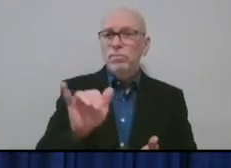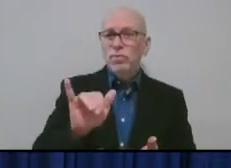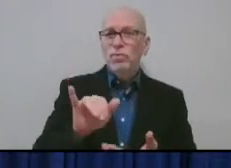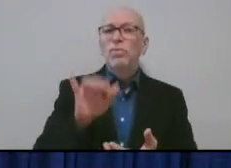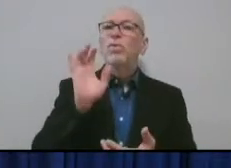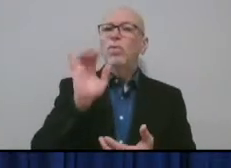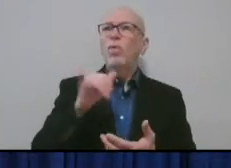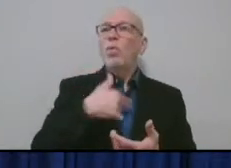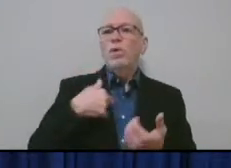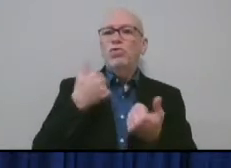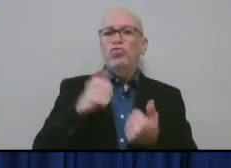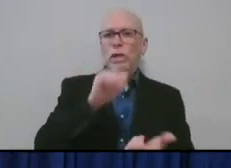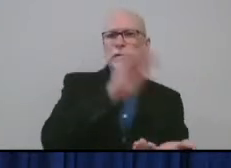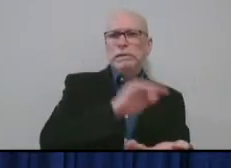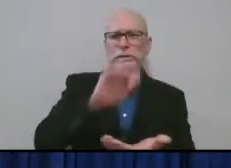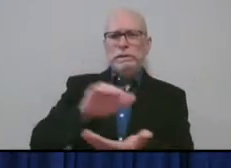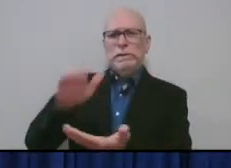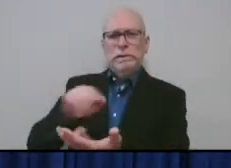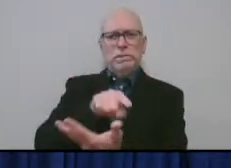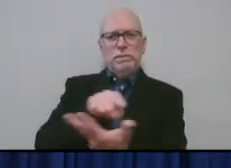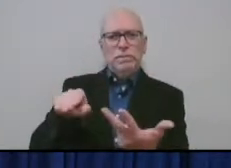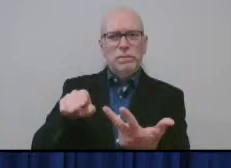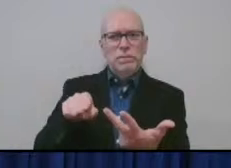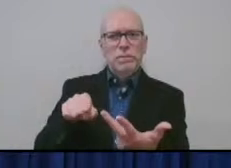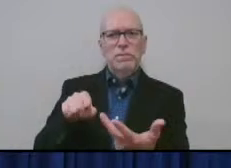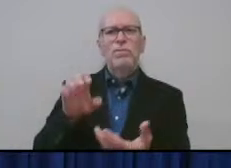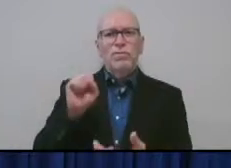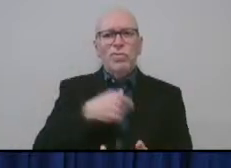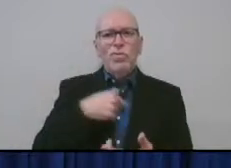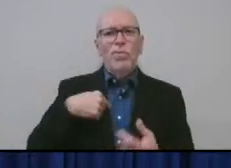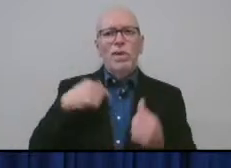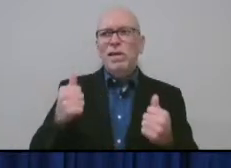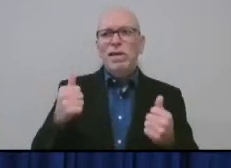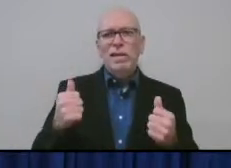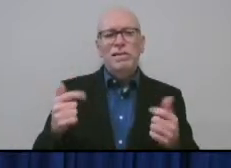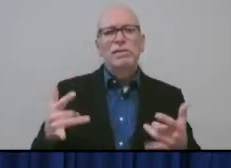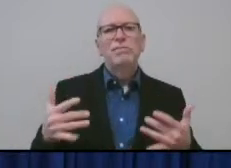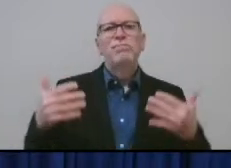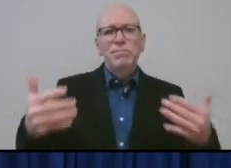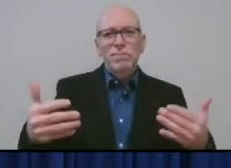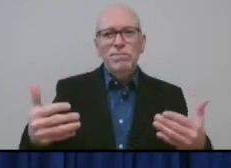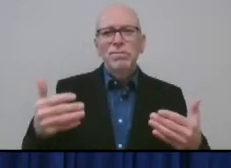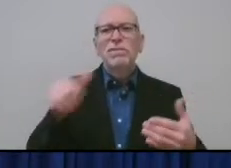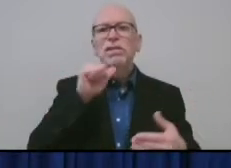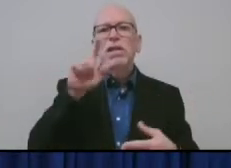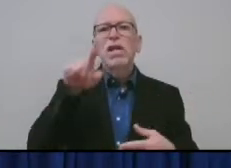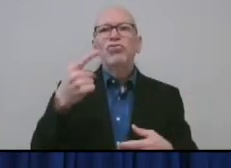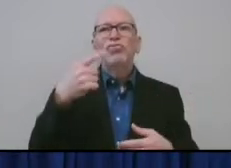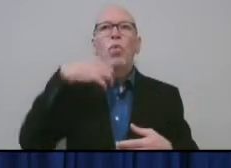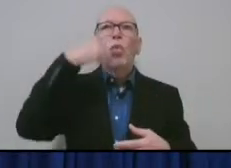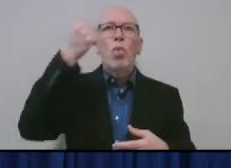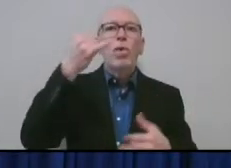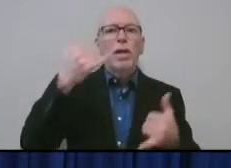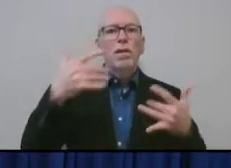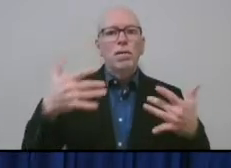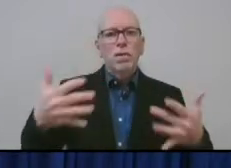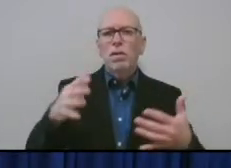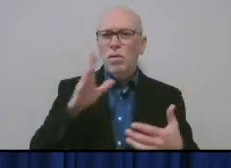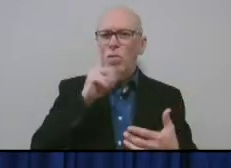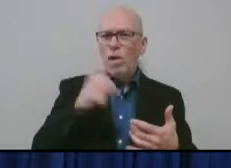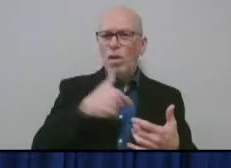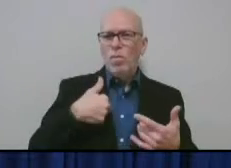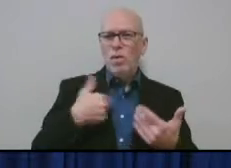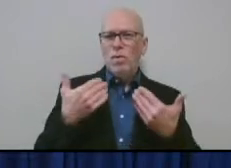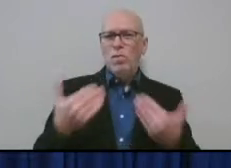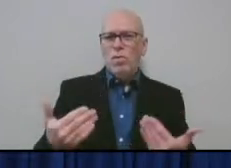were trying to get those down so that way we could move beyond vaccinating just elderly. You know, why not move to